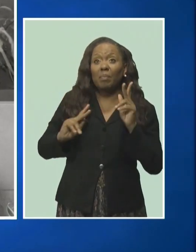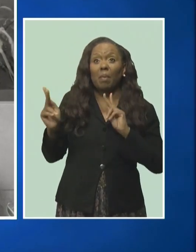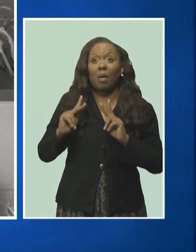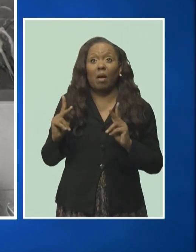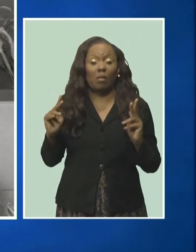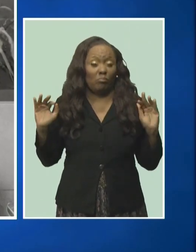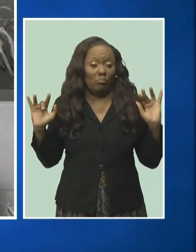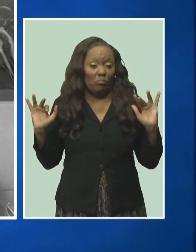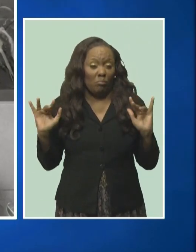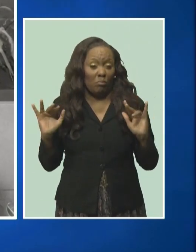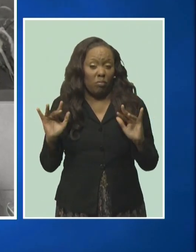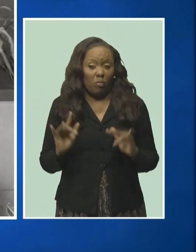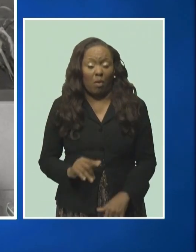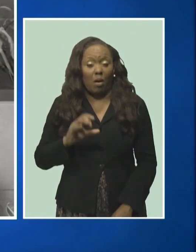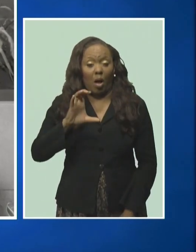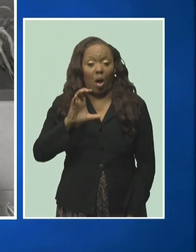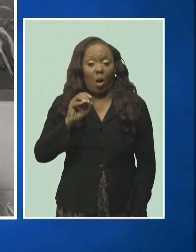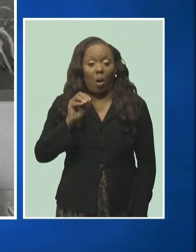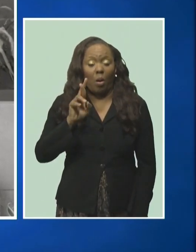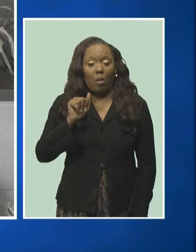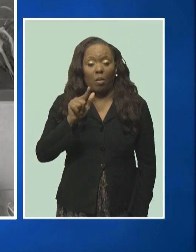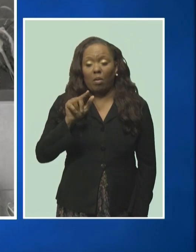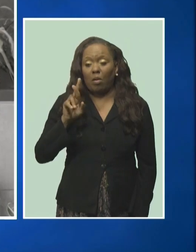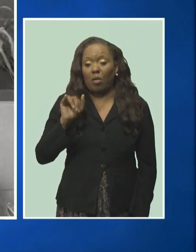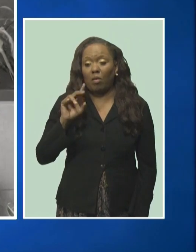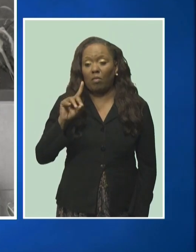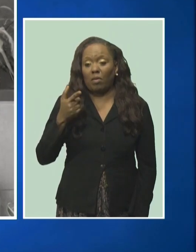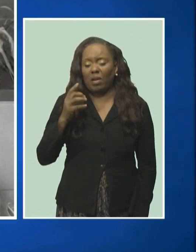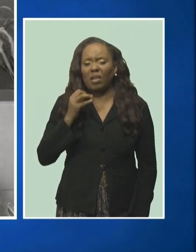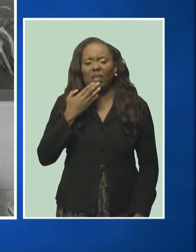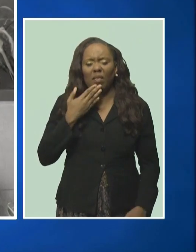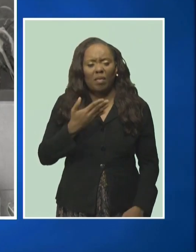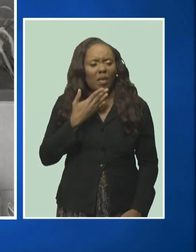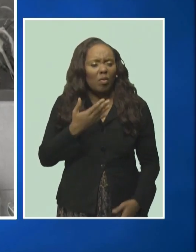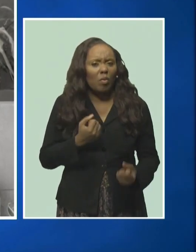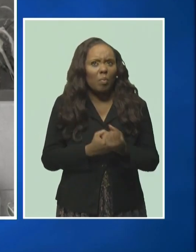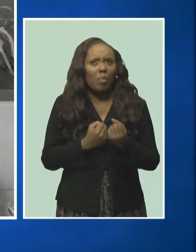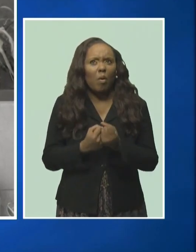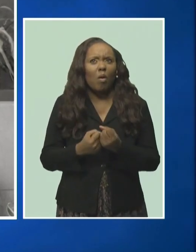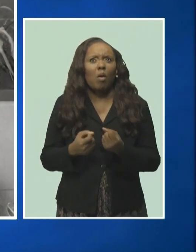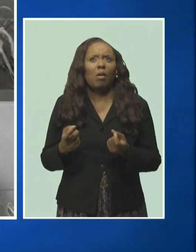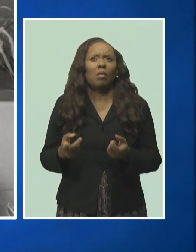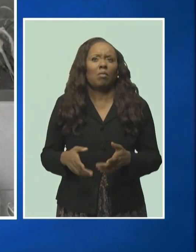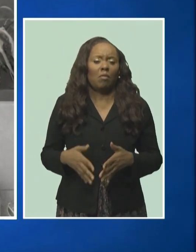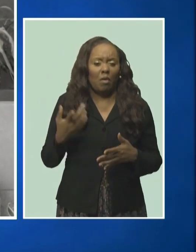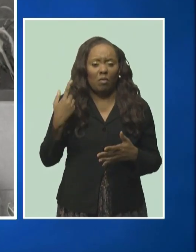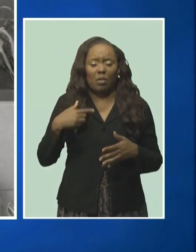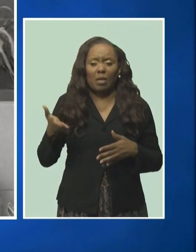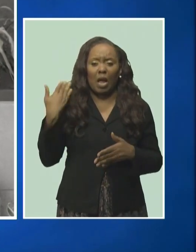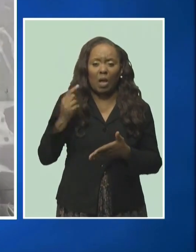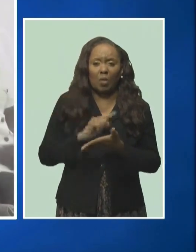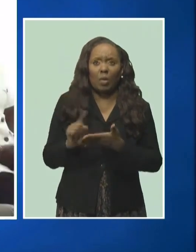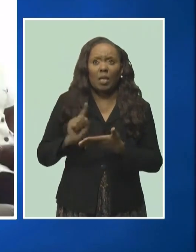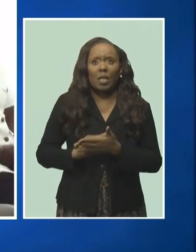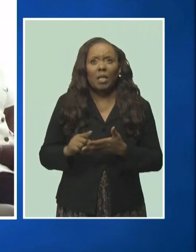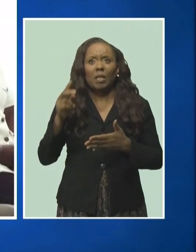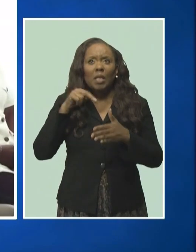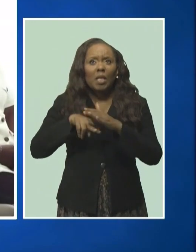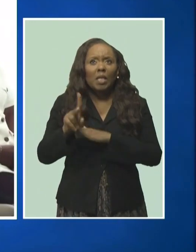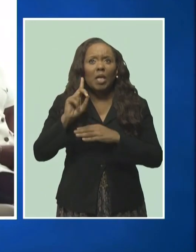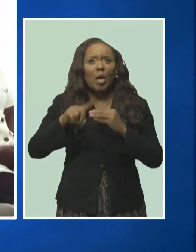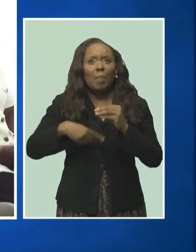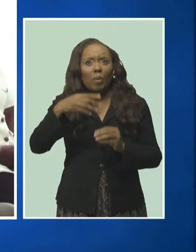educators to grow in a way that I think will really be impactful to how we can develop players and also shape the overall footballing